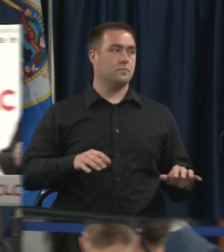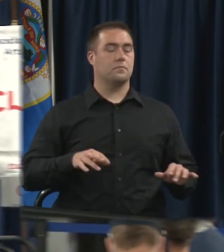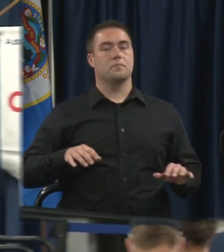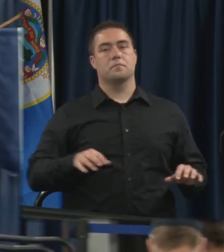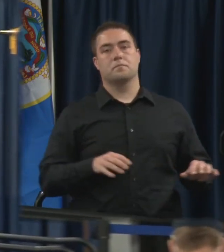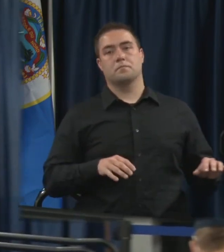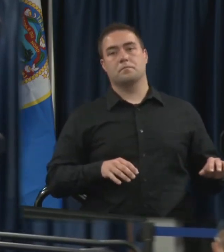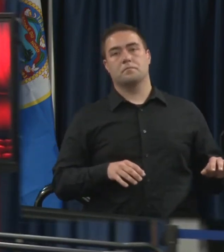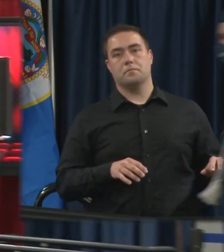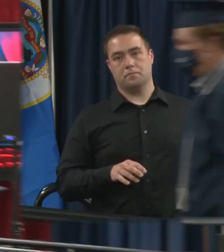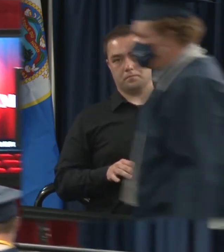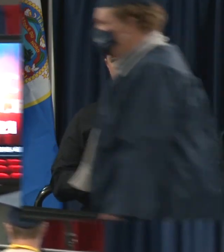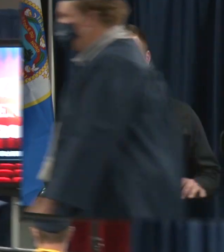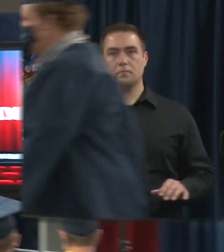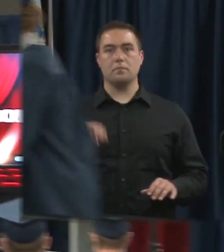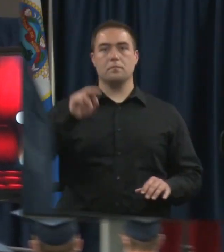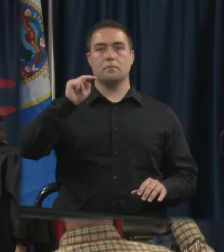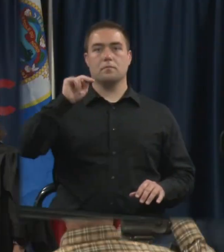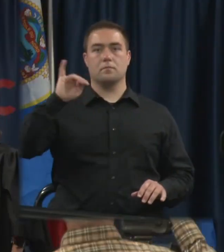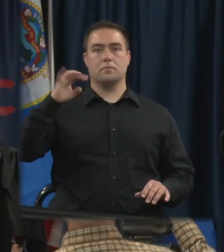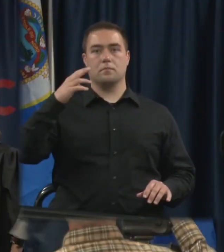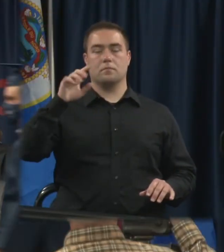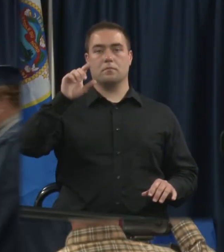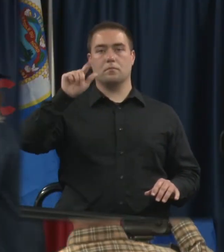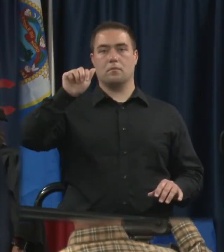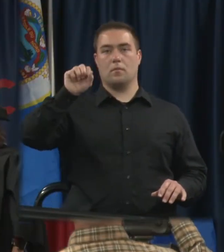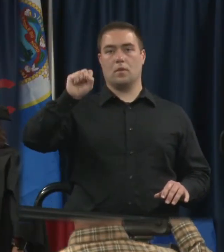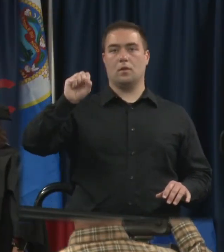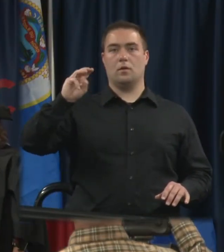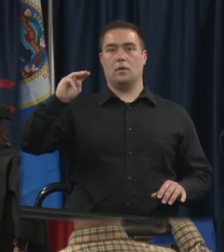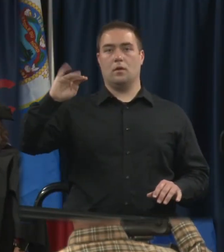Nicholas Michael Renekius.